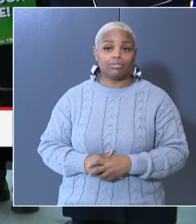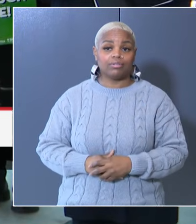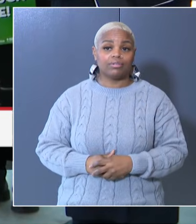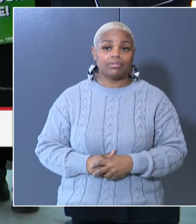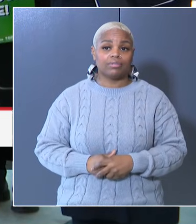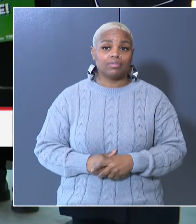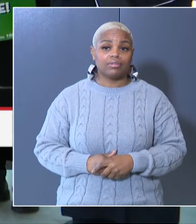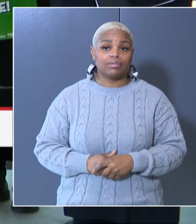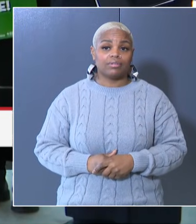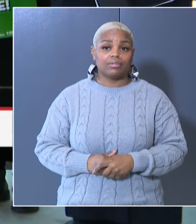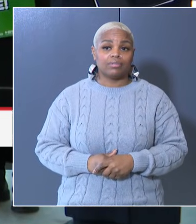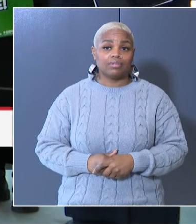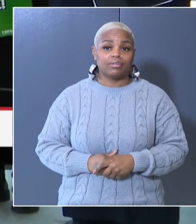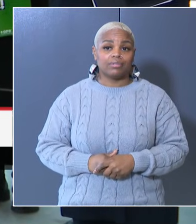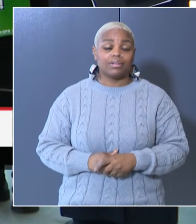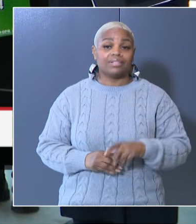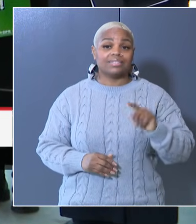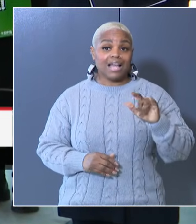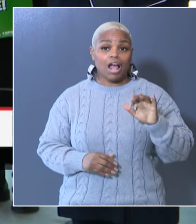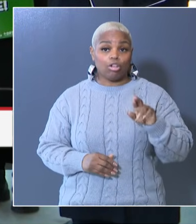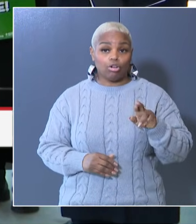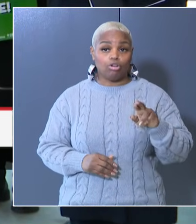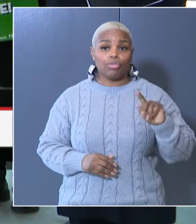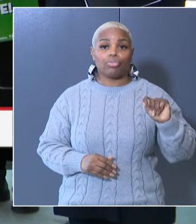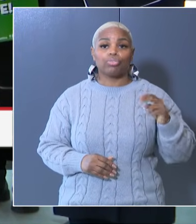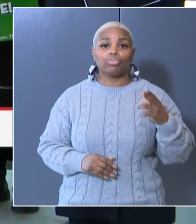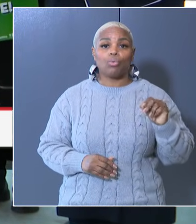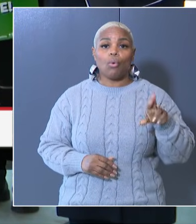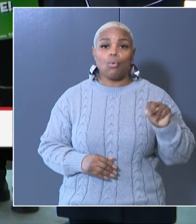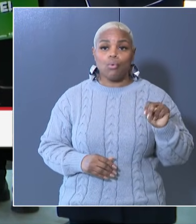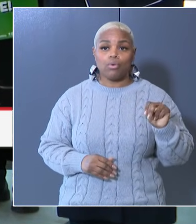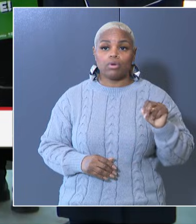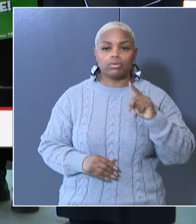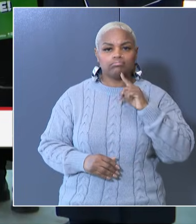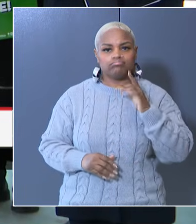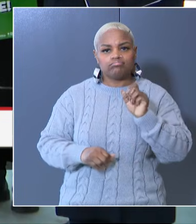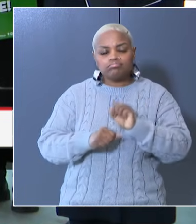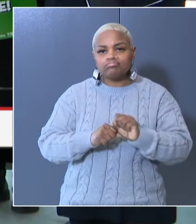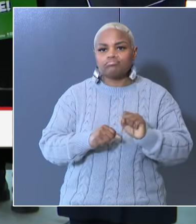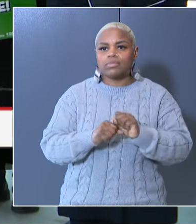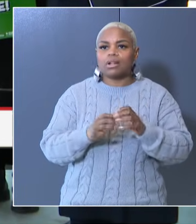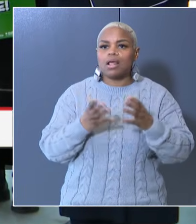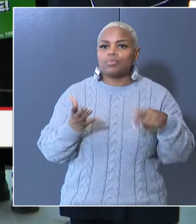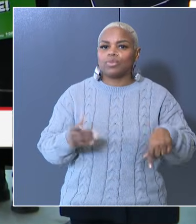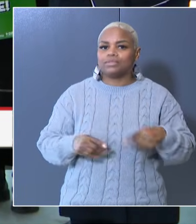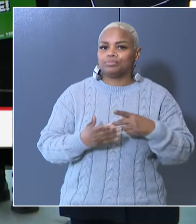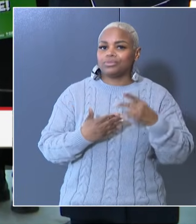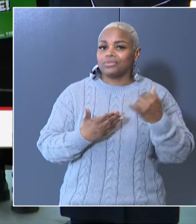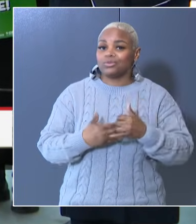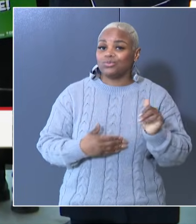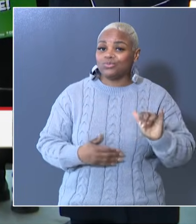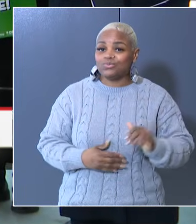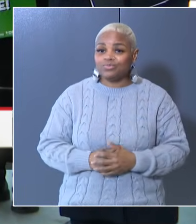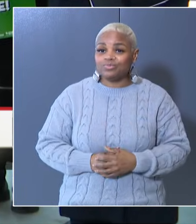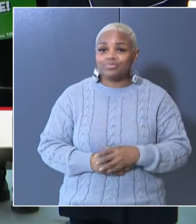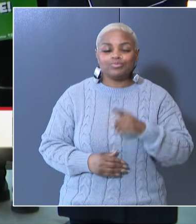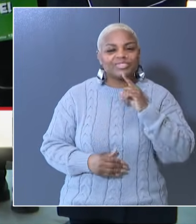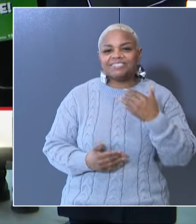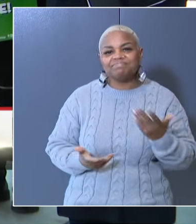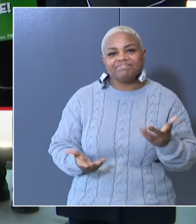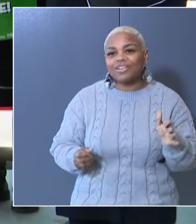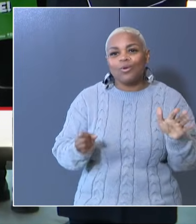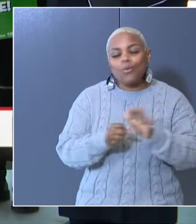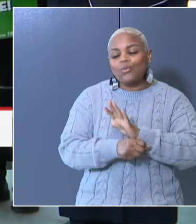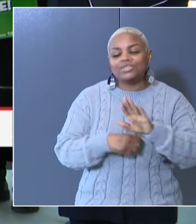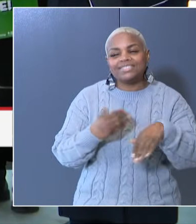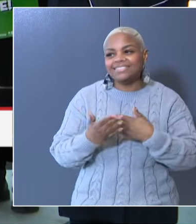with me today, whose operational leadership keeps our work moving smoothly. And the entire NEF staff, here